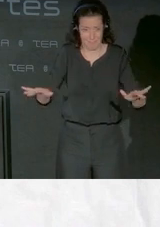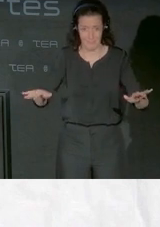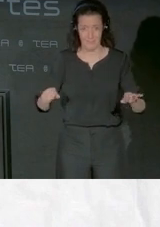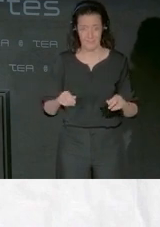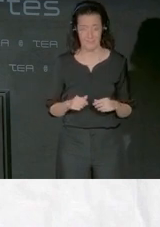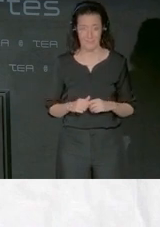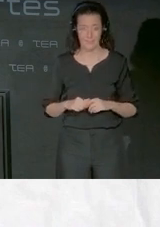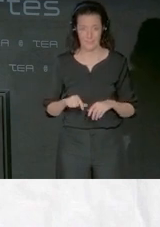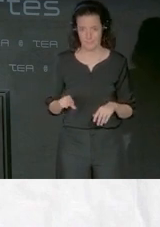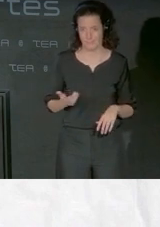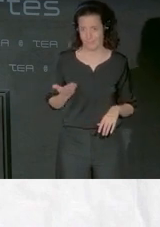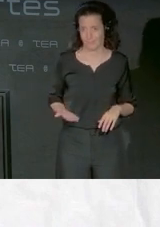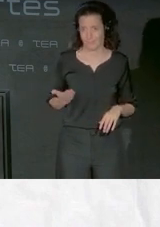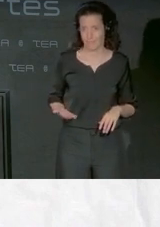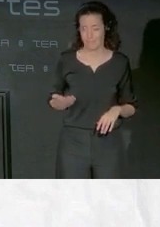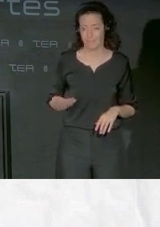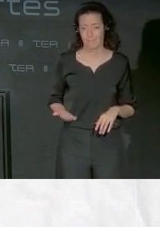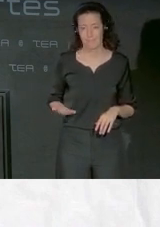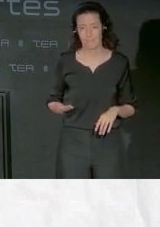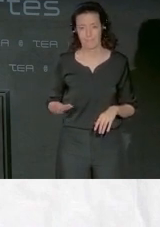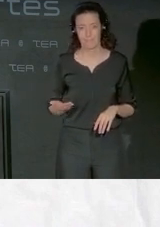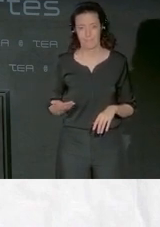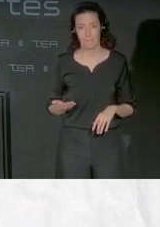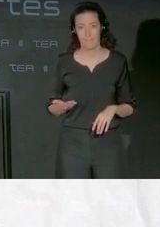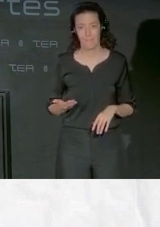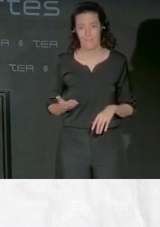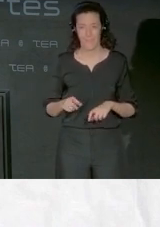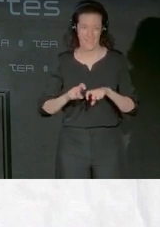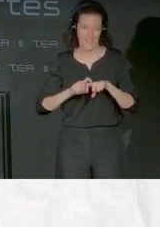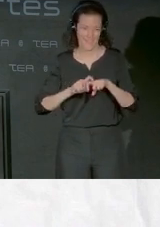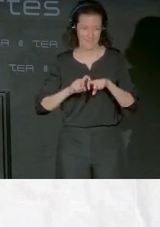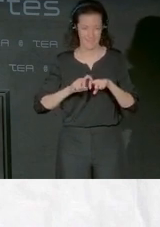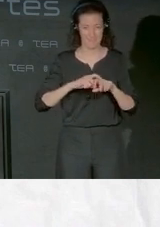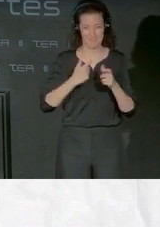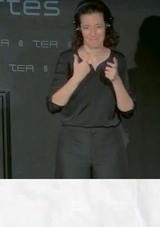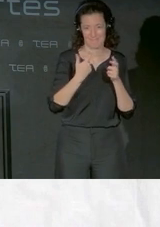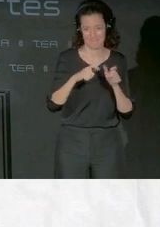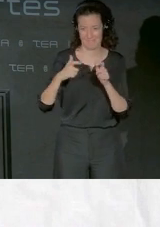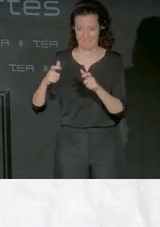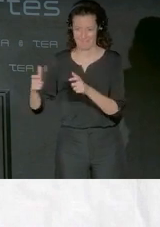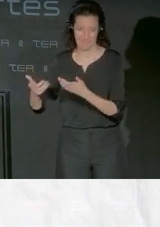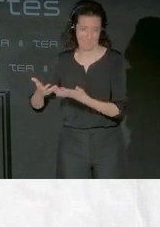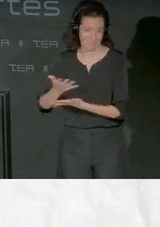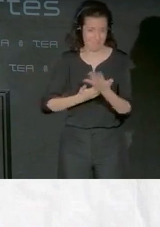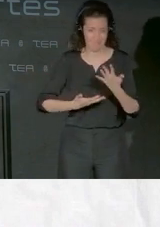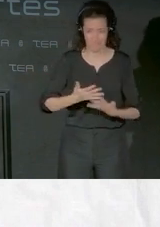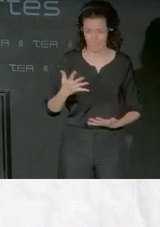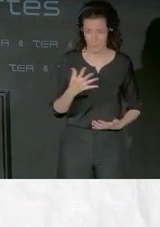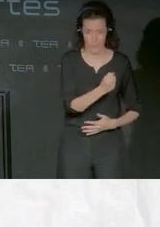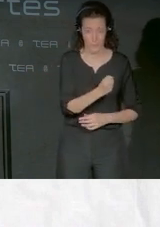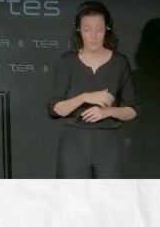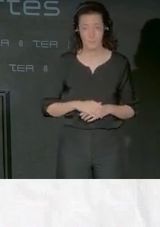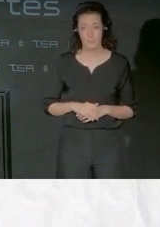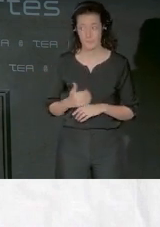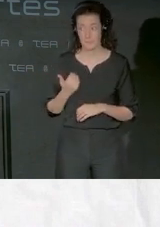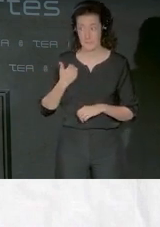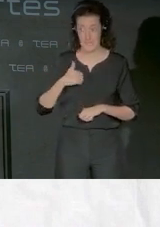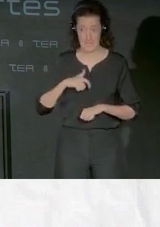this quite broad panorama? Two things. First, cross-sectoral collaboration. They are happening, as we